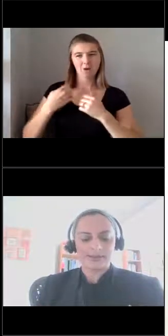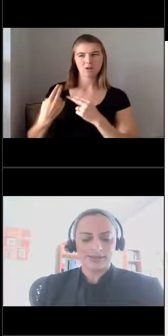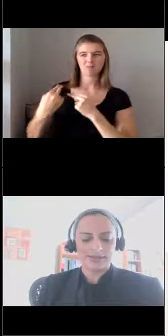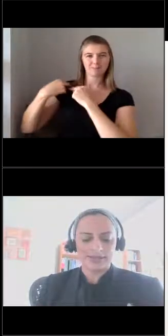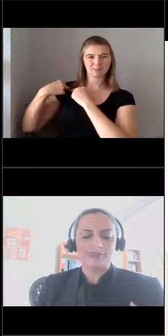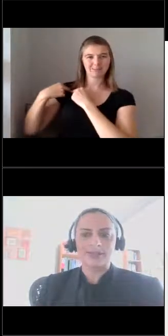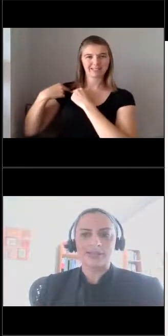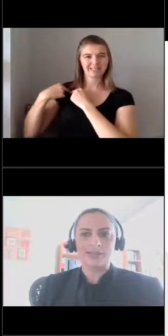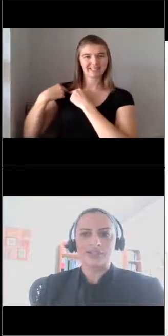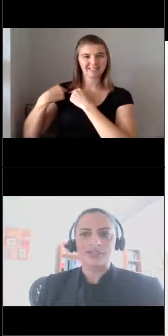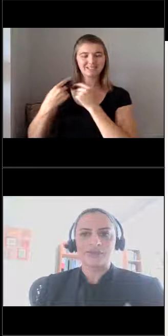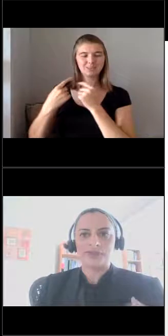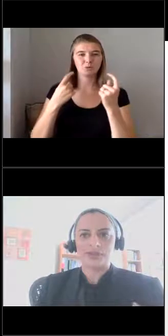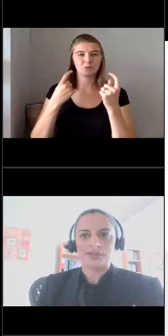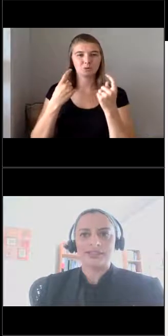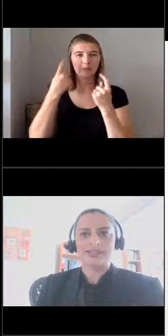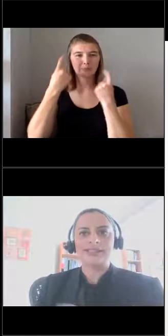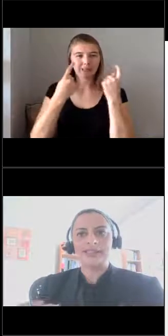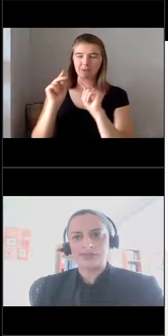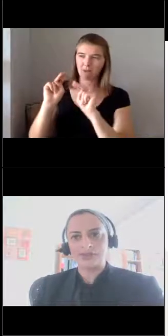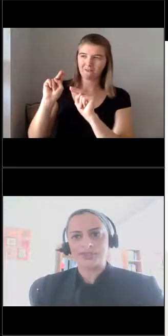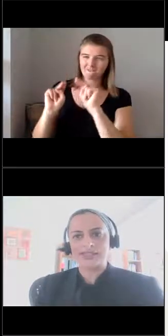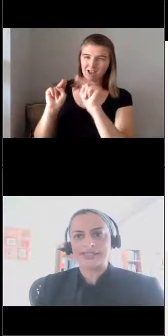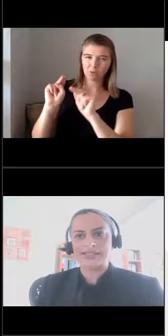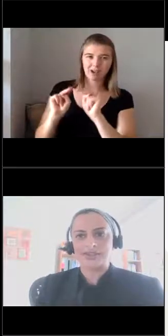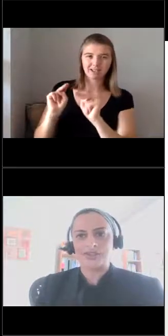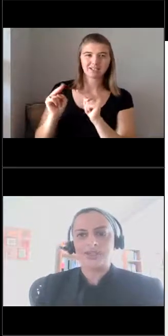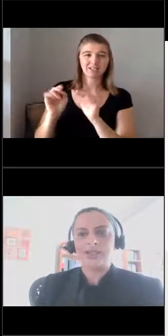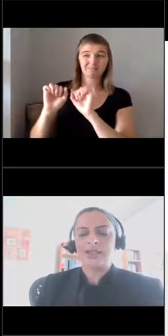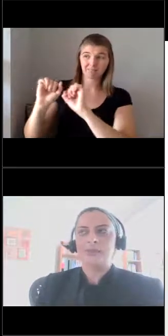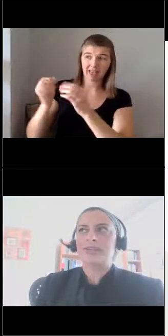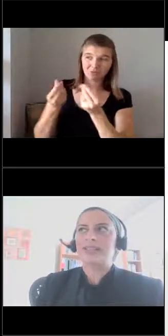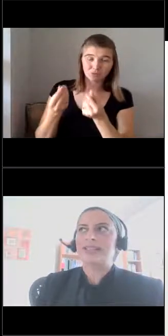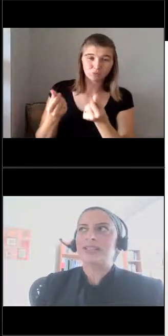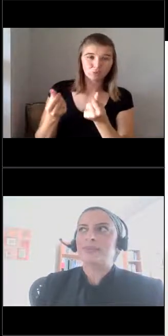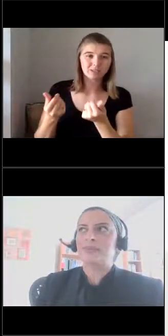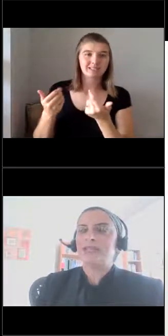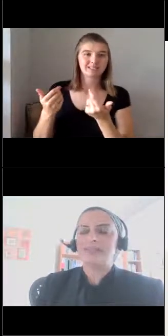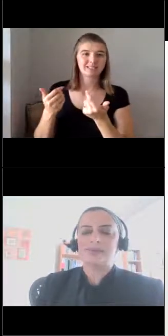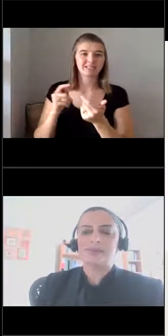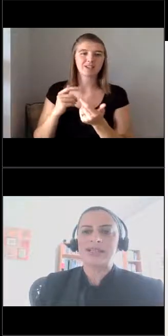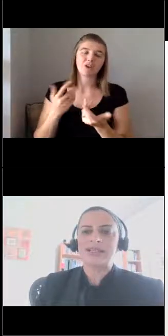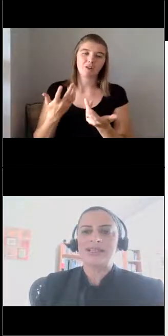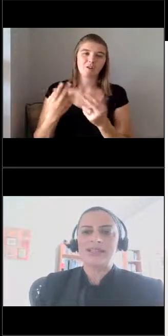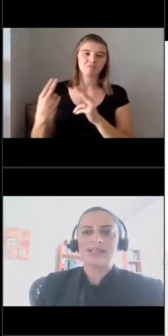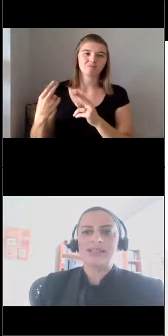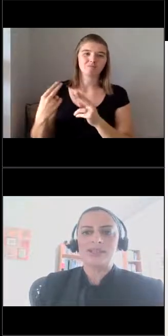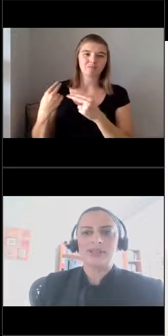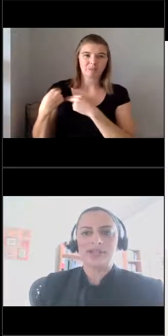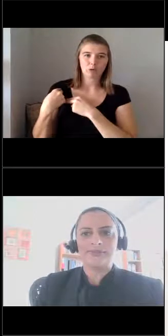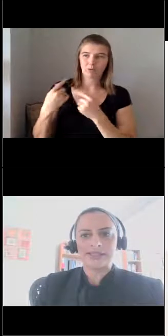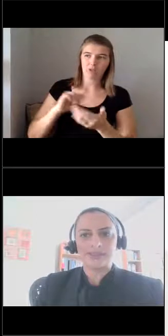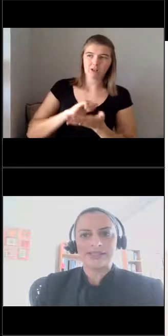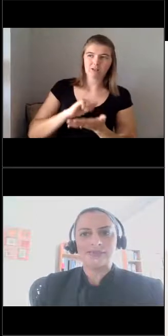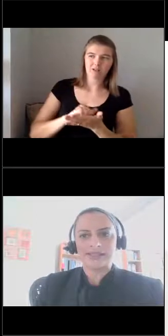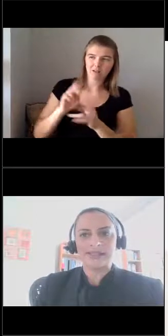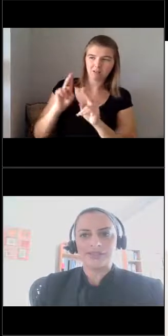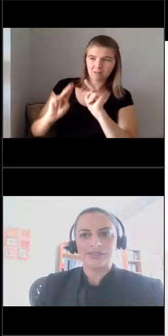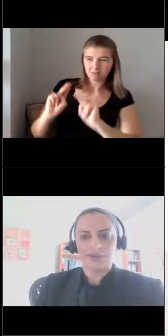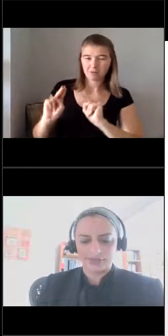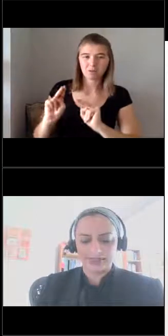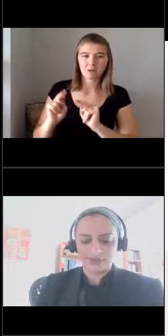is an evaluation of partners and their resources, et cetera. But I think it's really leaned on having